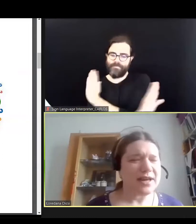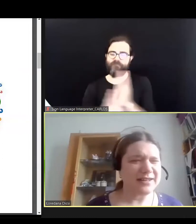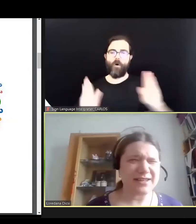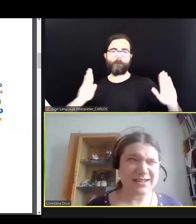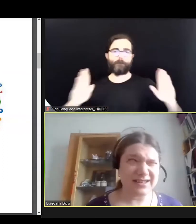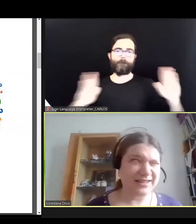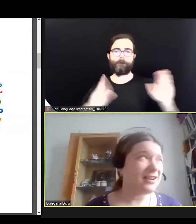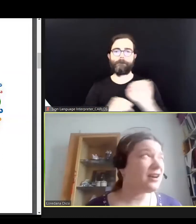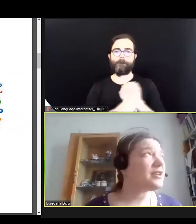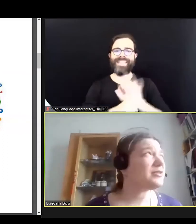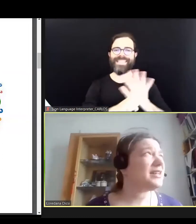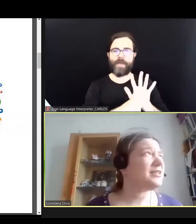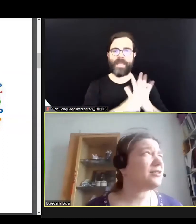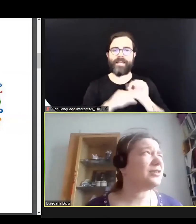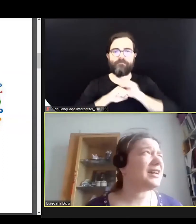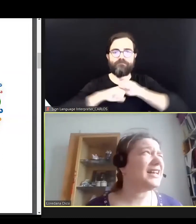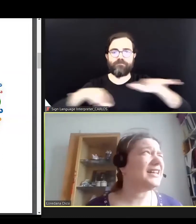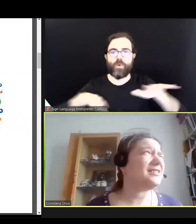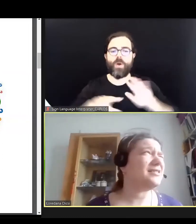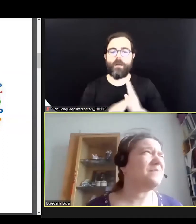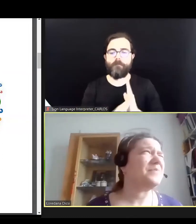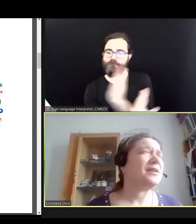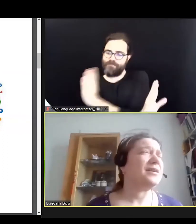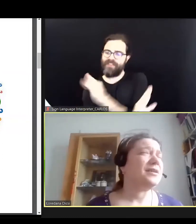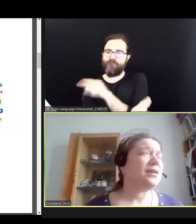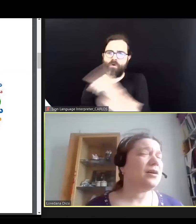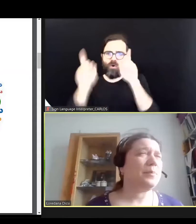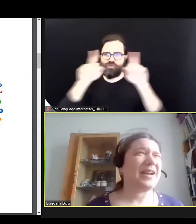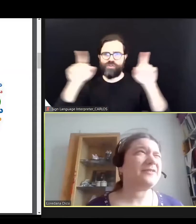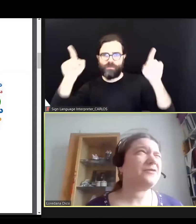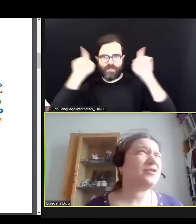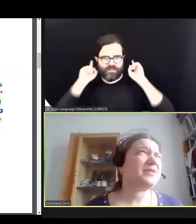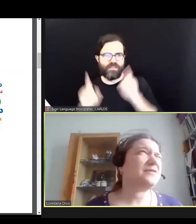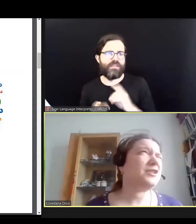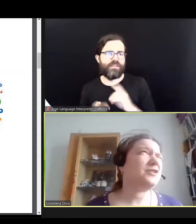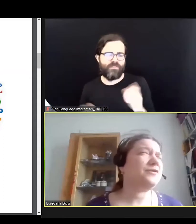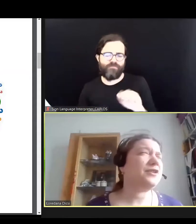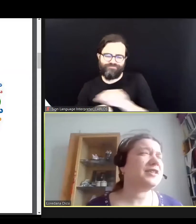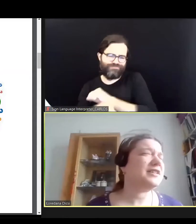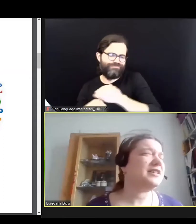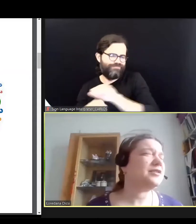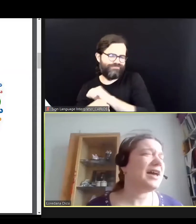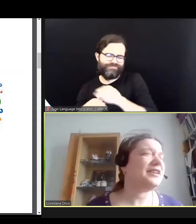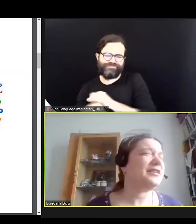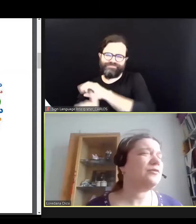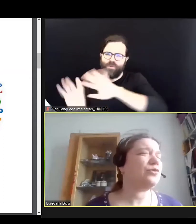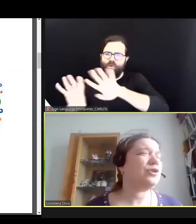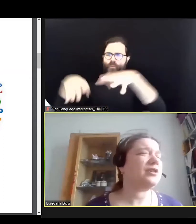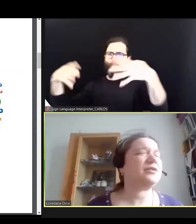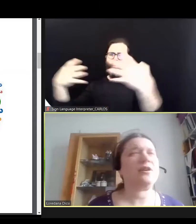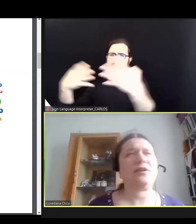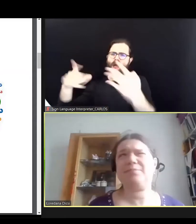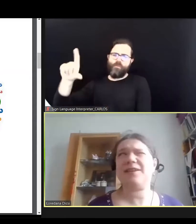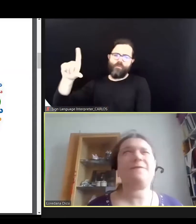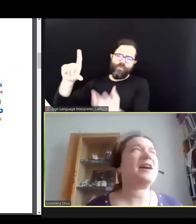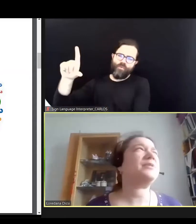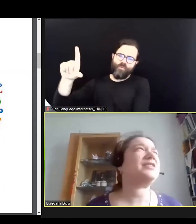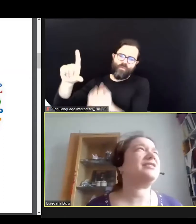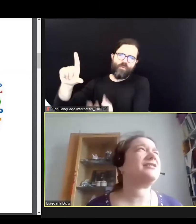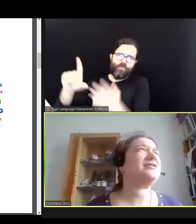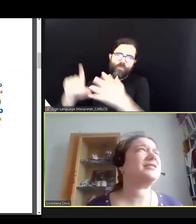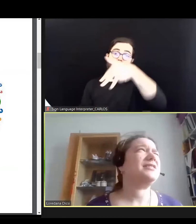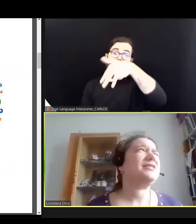Zoom. And she said, yeah, I don't have the adequate training to do that. And it is